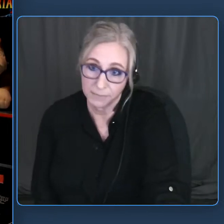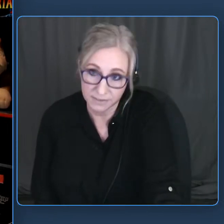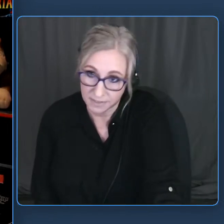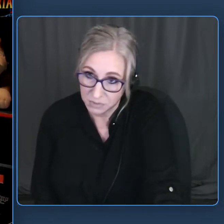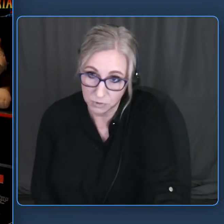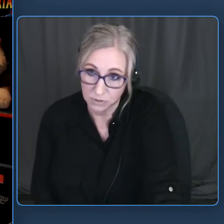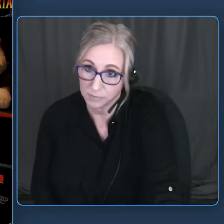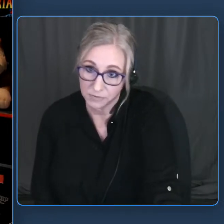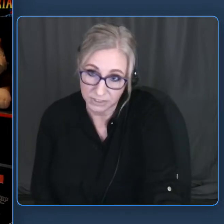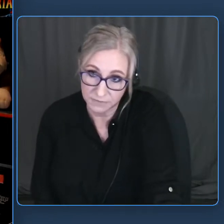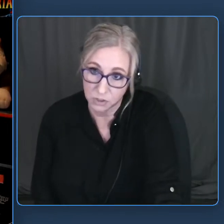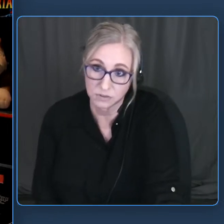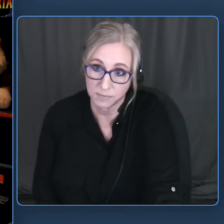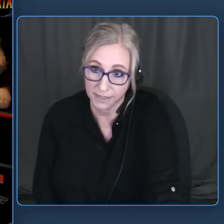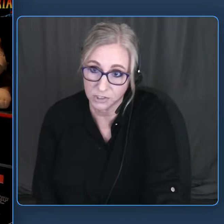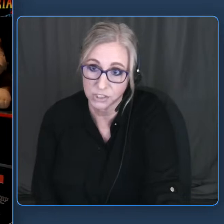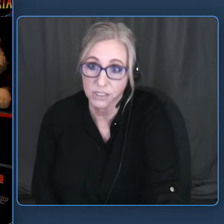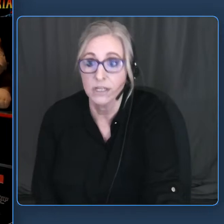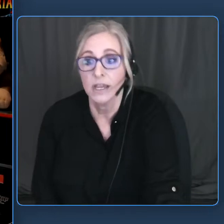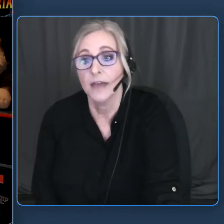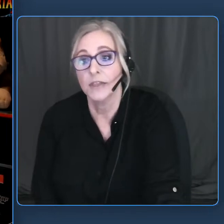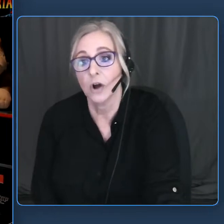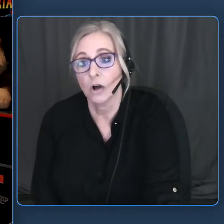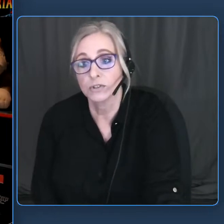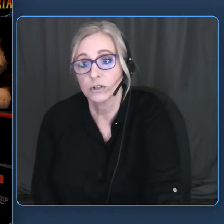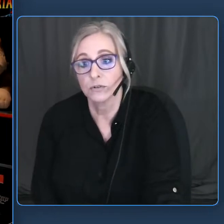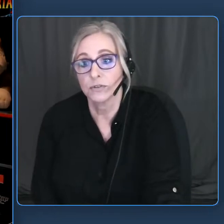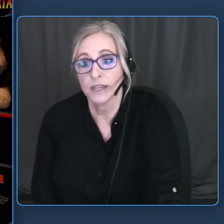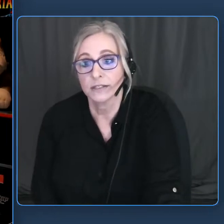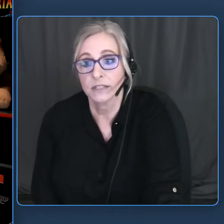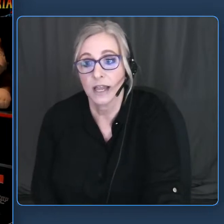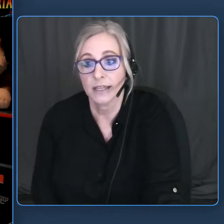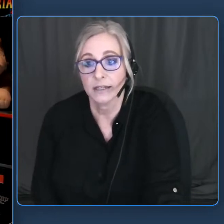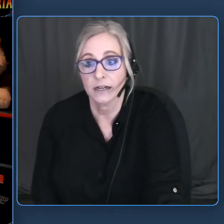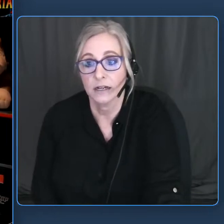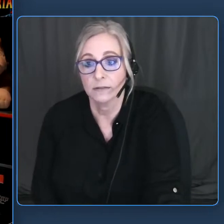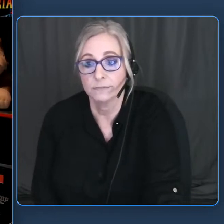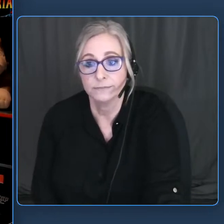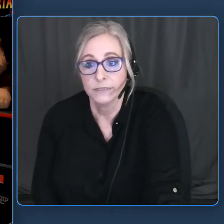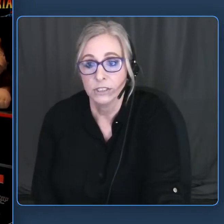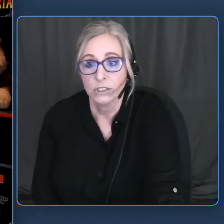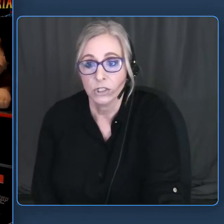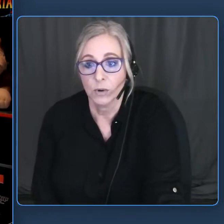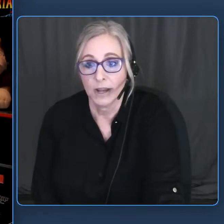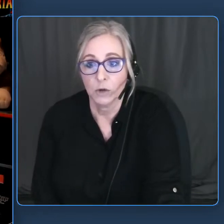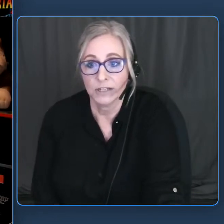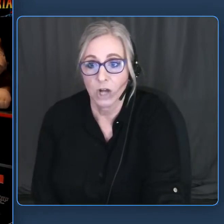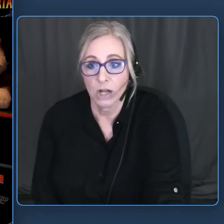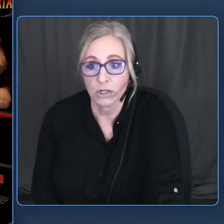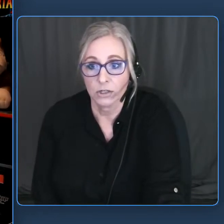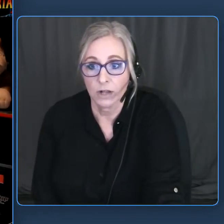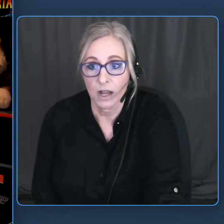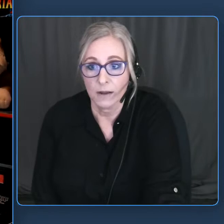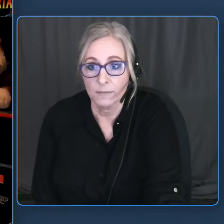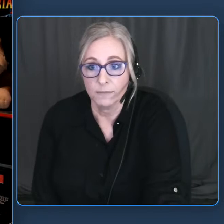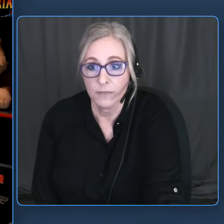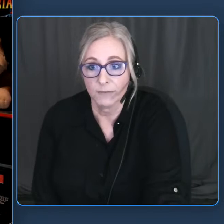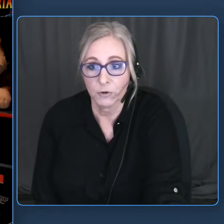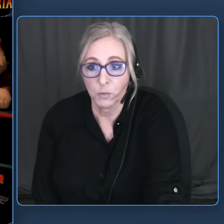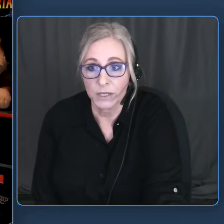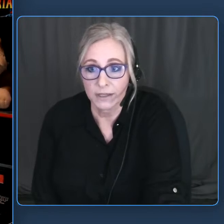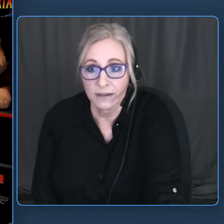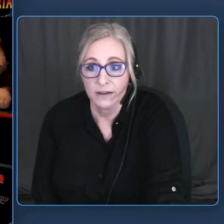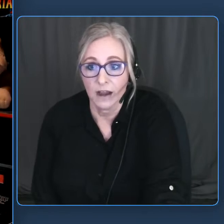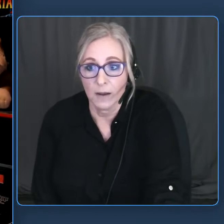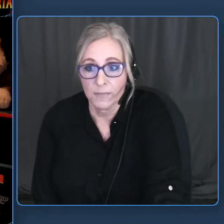can not be accessible and can be very difficult to manage. And then also things like, I know my daughter